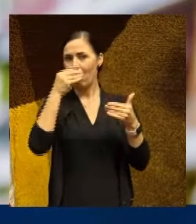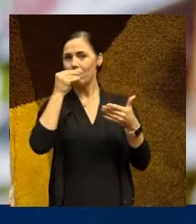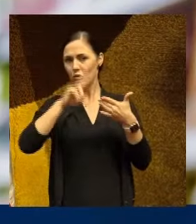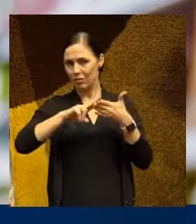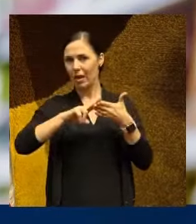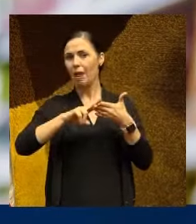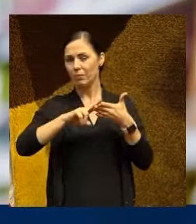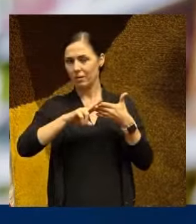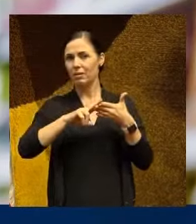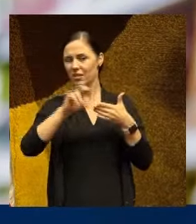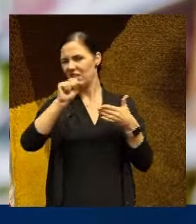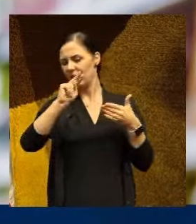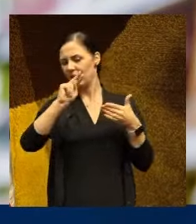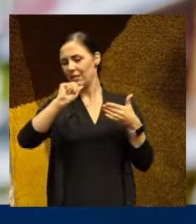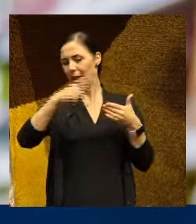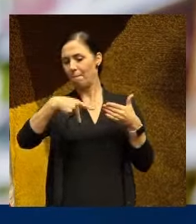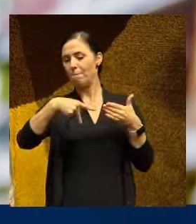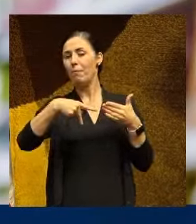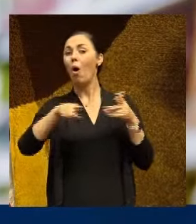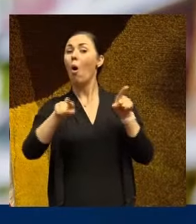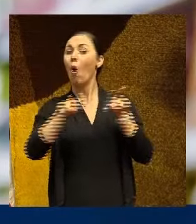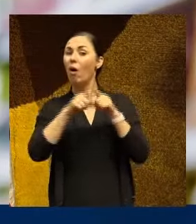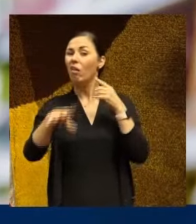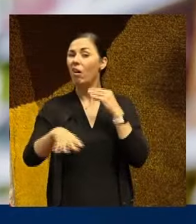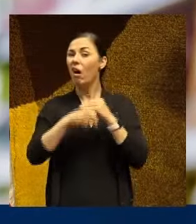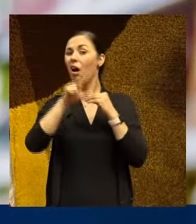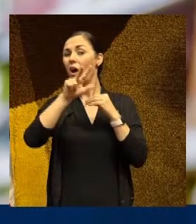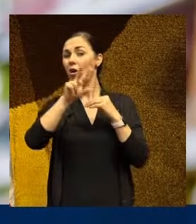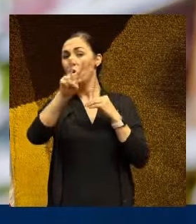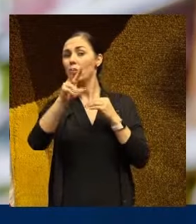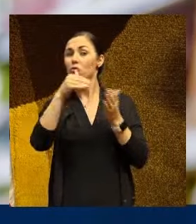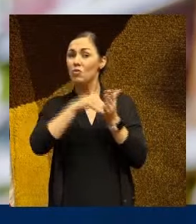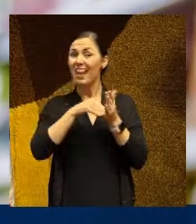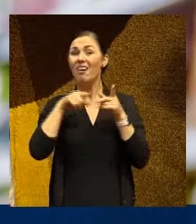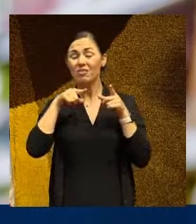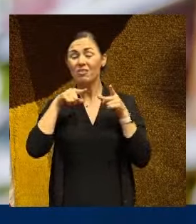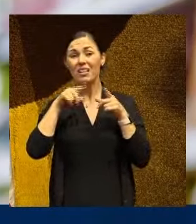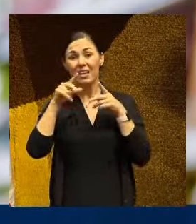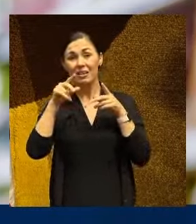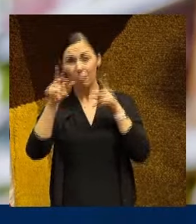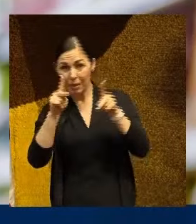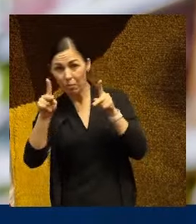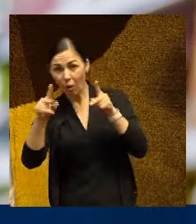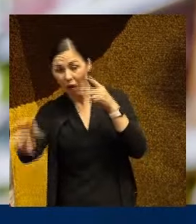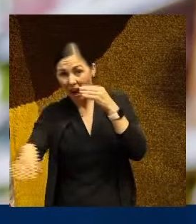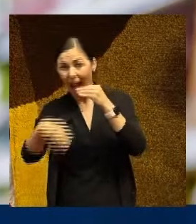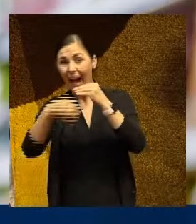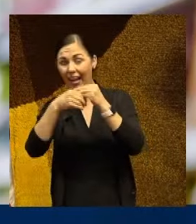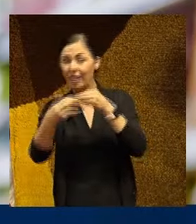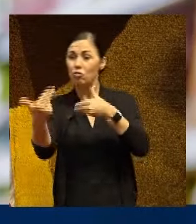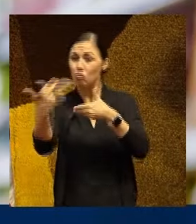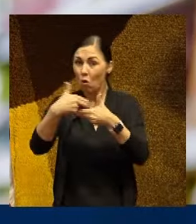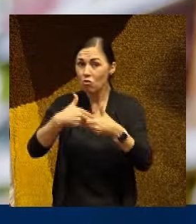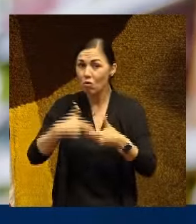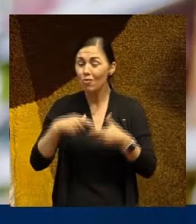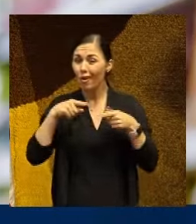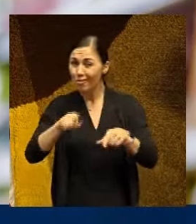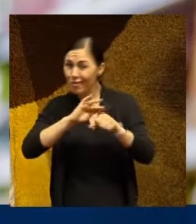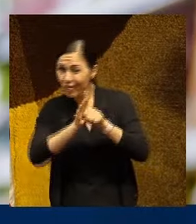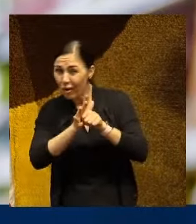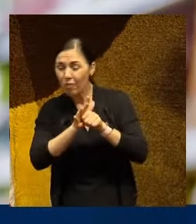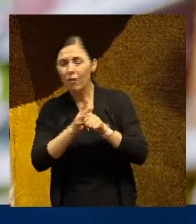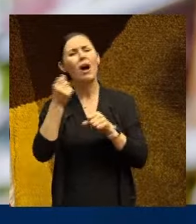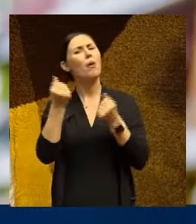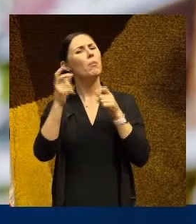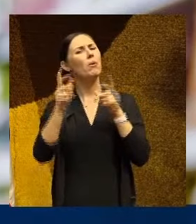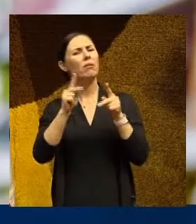added 32,000 additional families during the pandemic. As many faced job losses, we